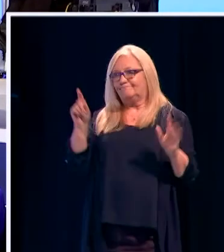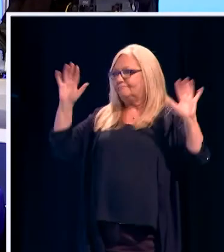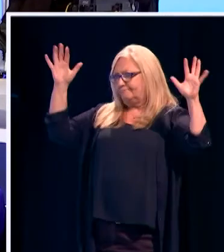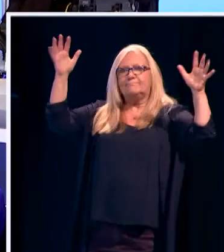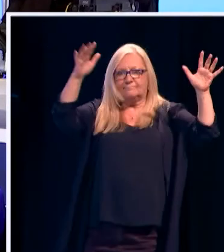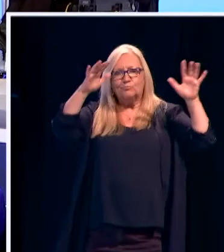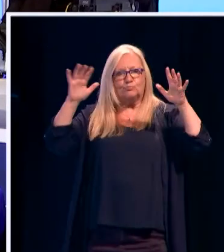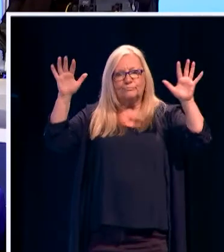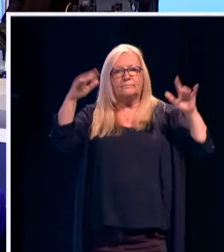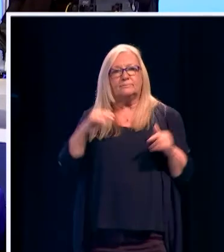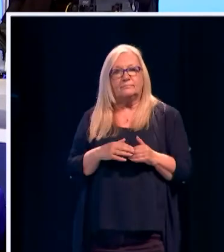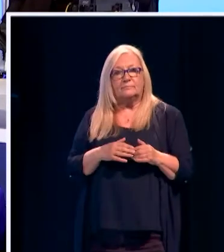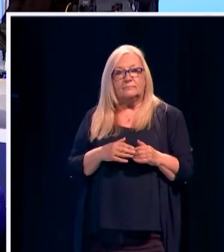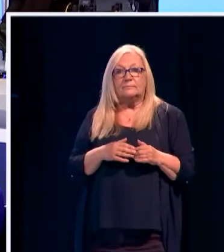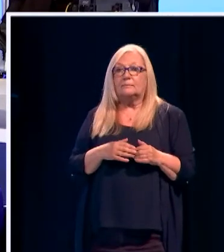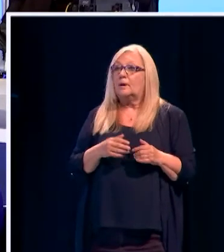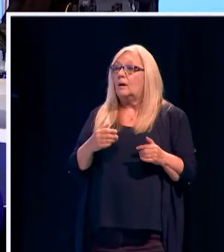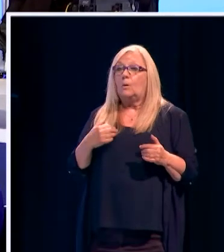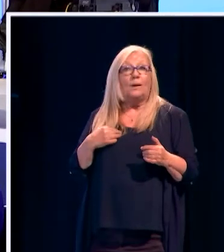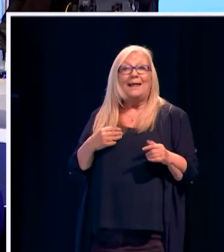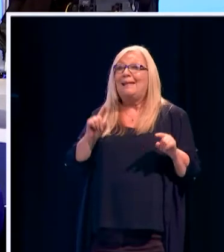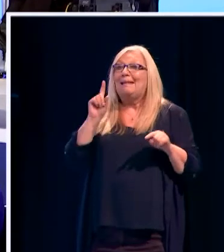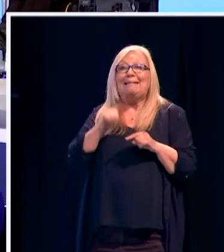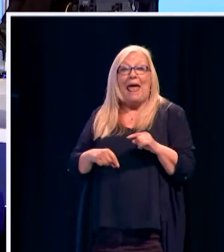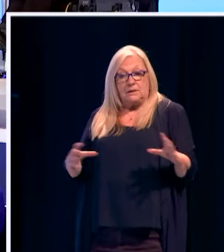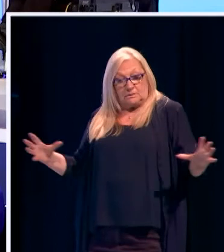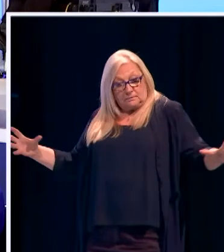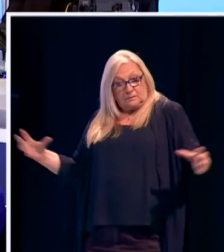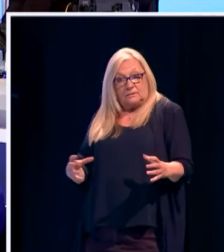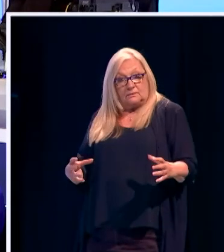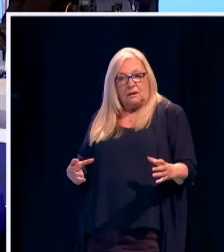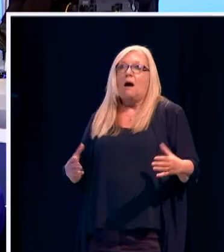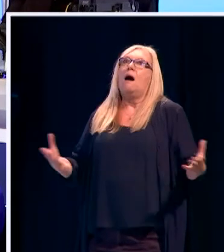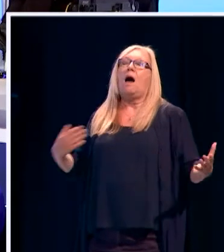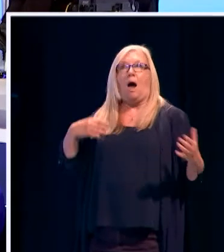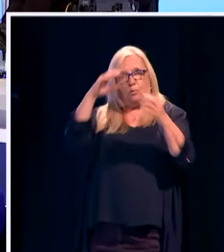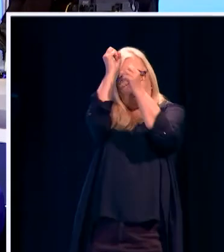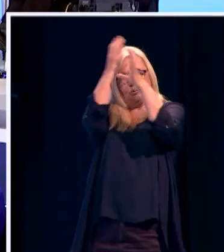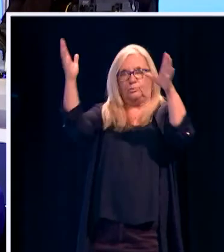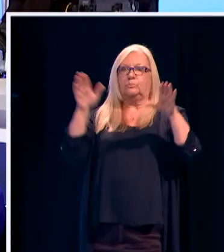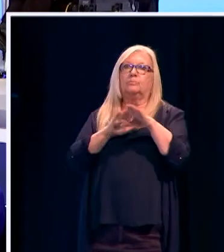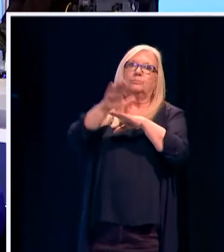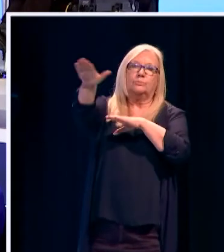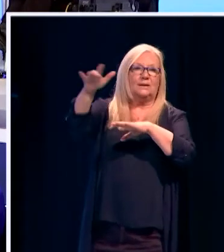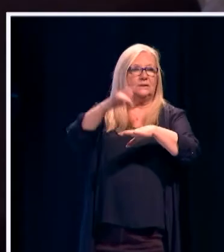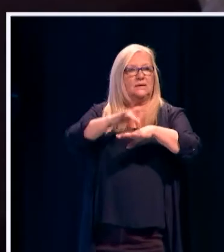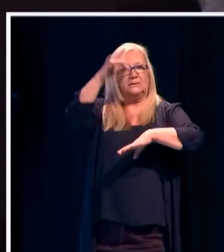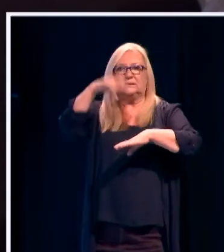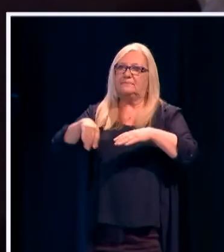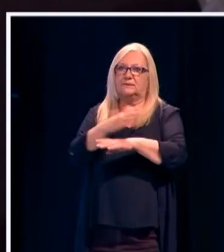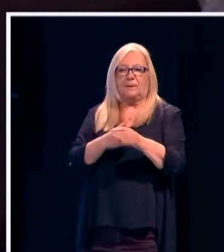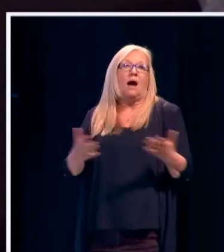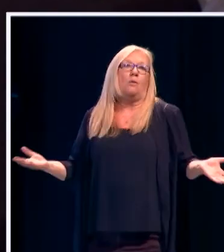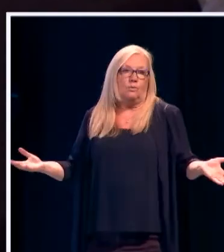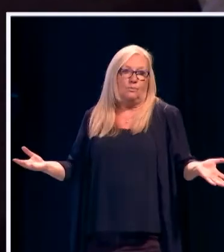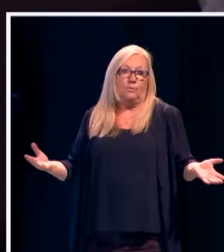and unless we are not able to do that, we can't imagine a disability-sensitive approach. We can't imagine